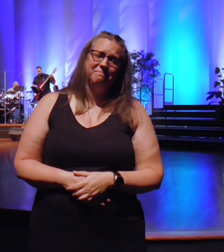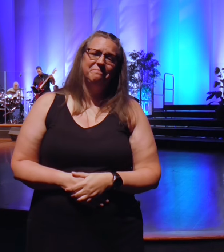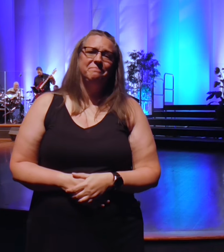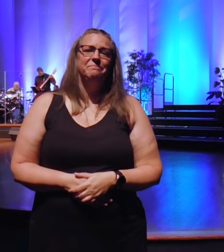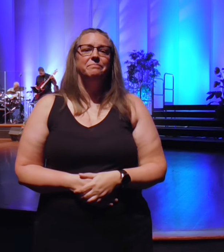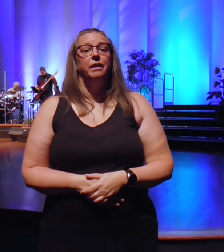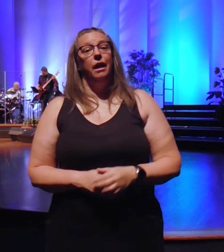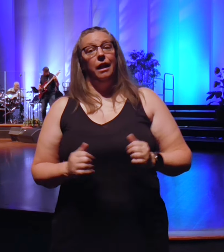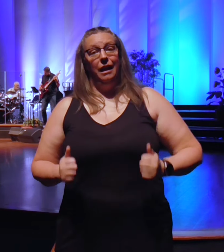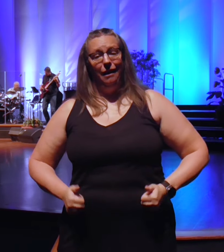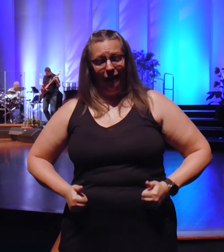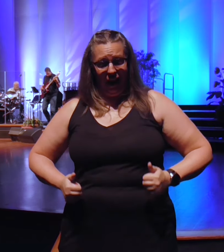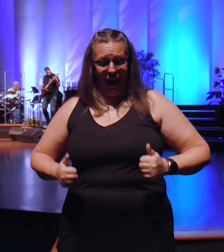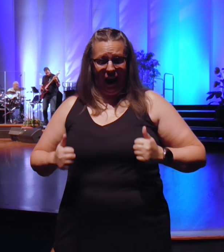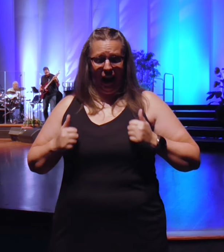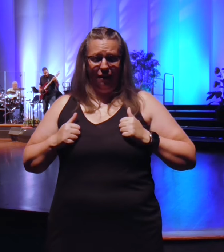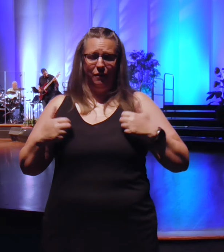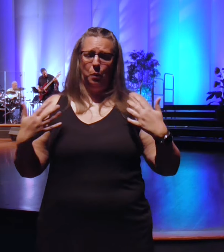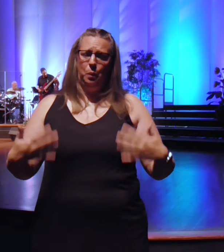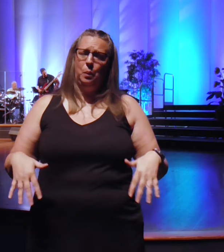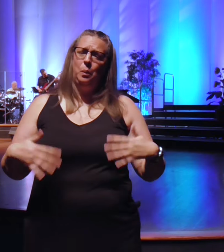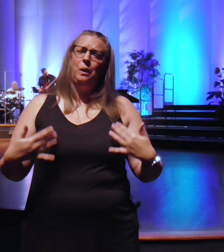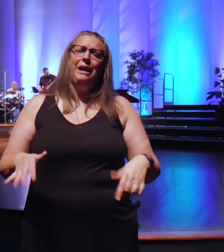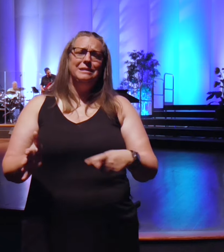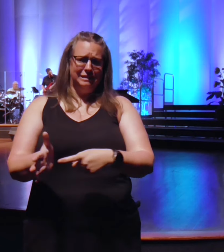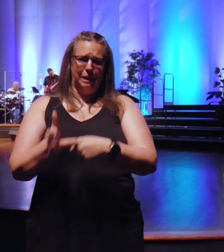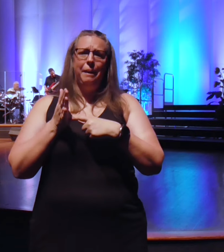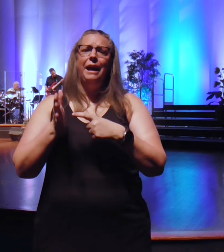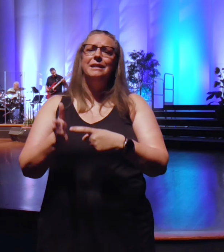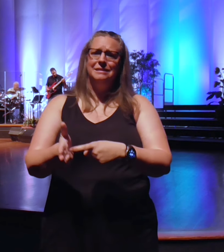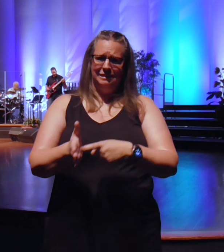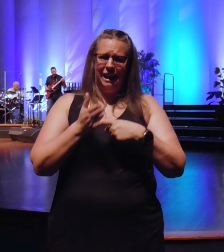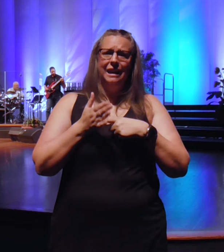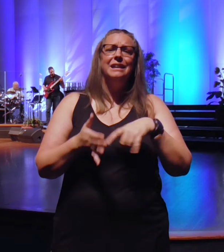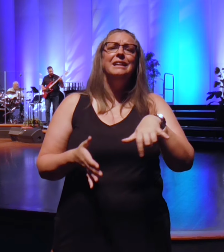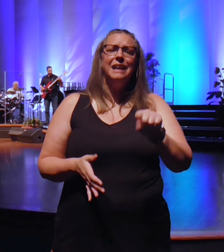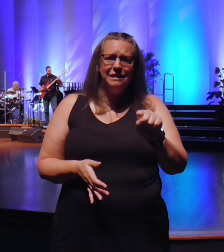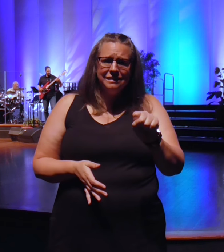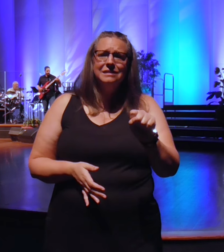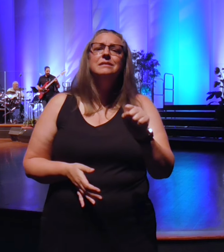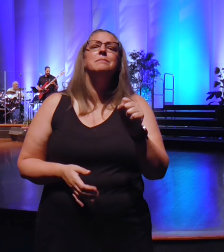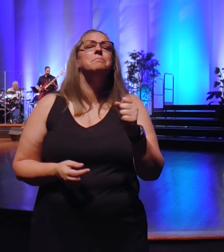Well, life is demanding, but I am